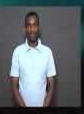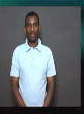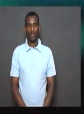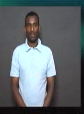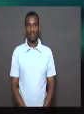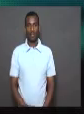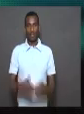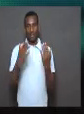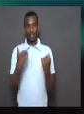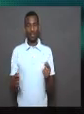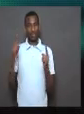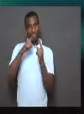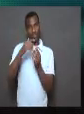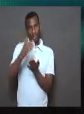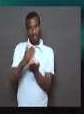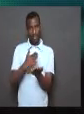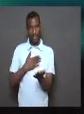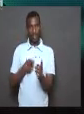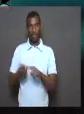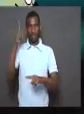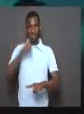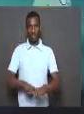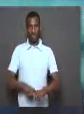Let's get back to our lesson.